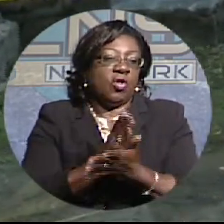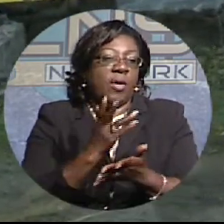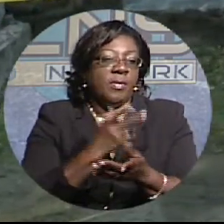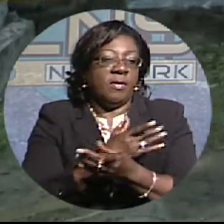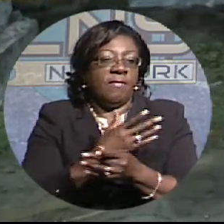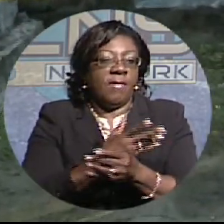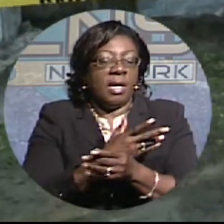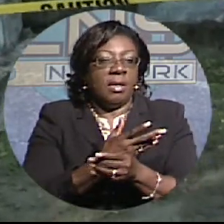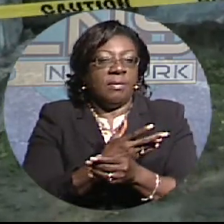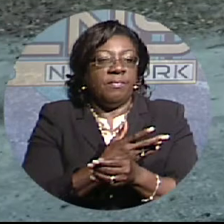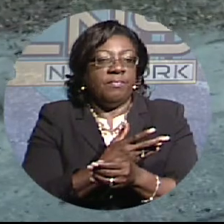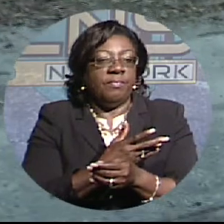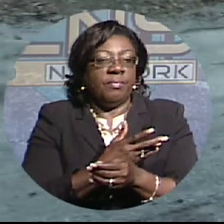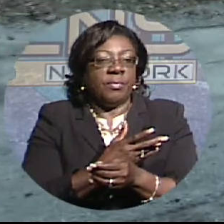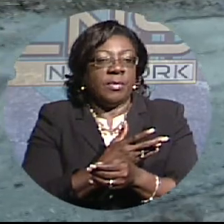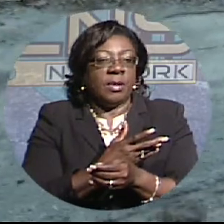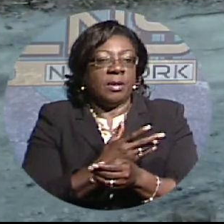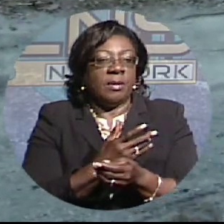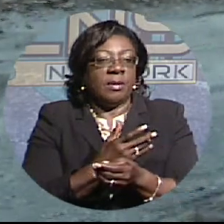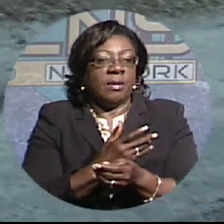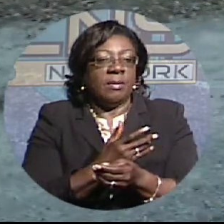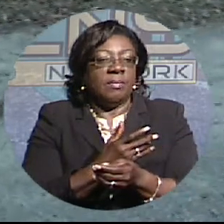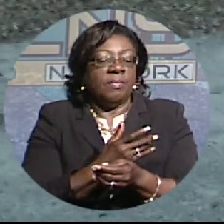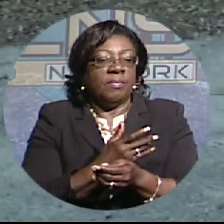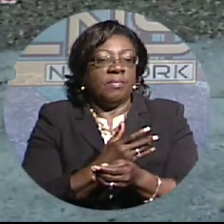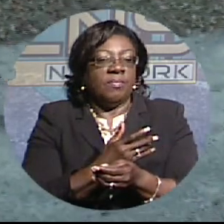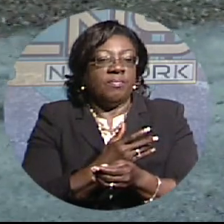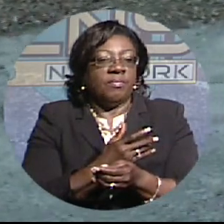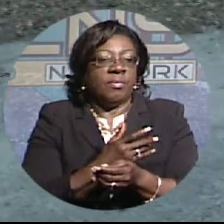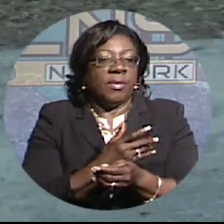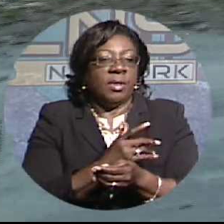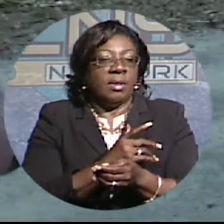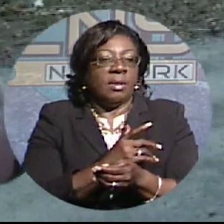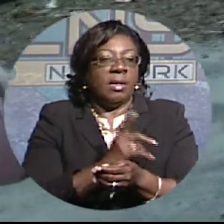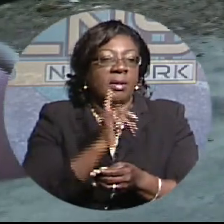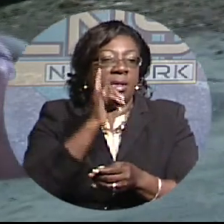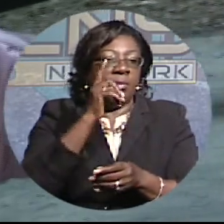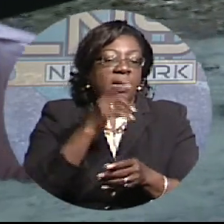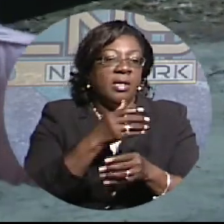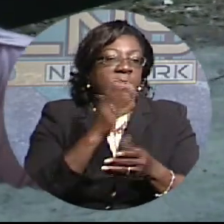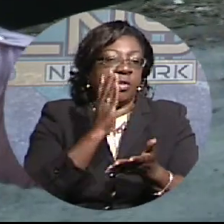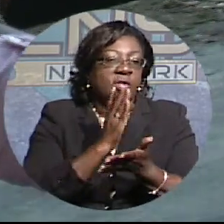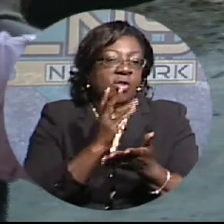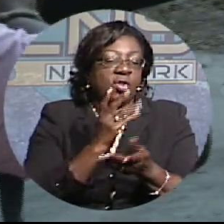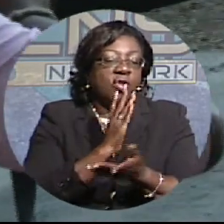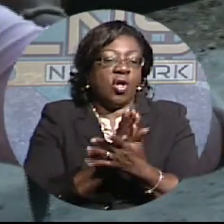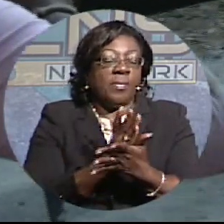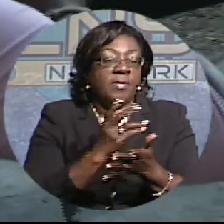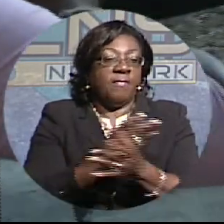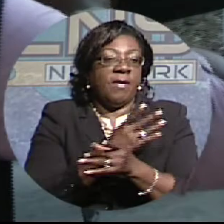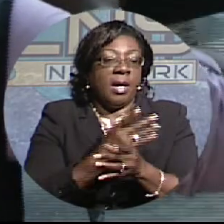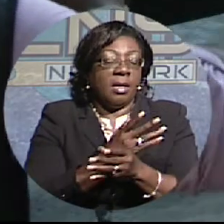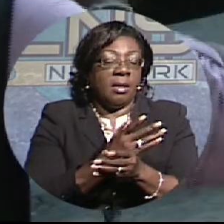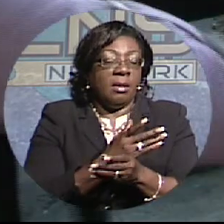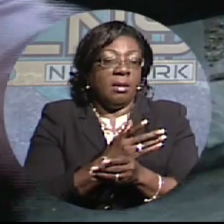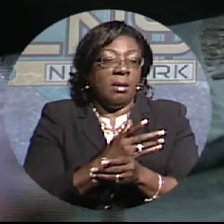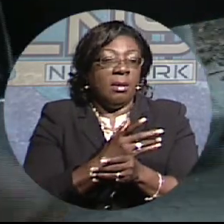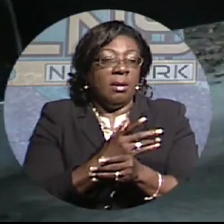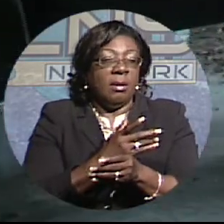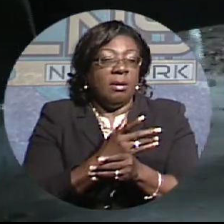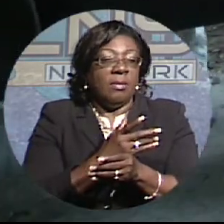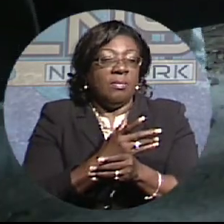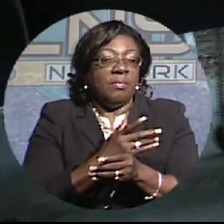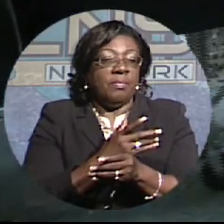the vehicle fully engulfed in flames. Upon the extinguish of